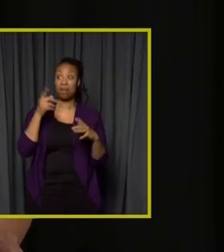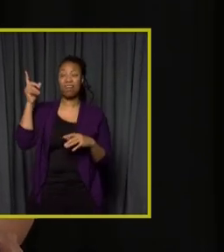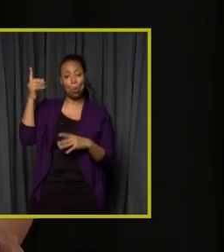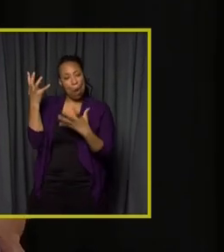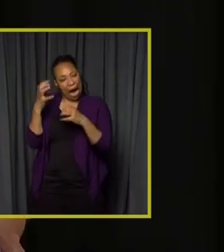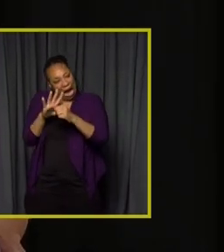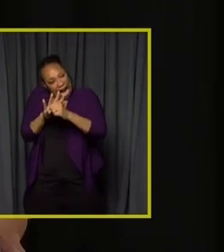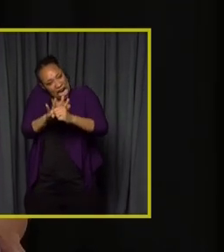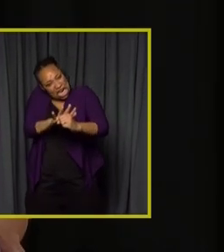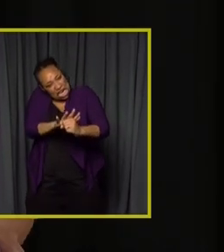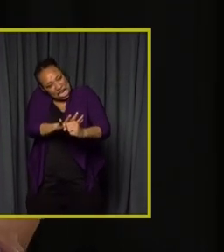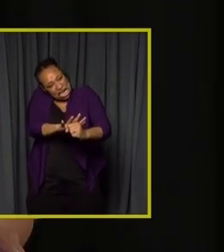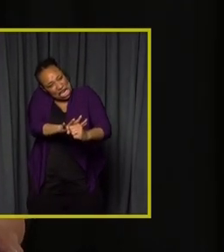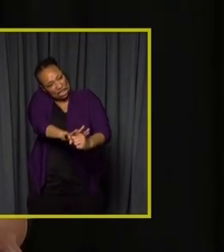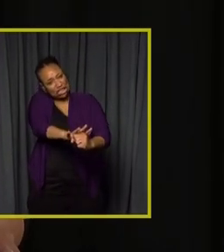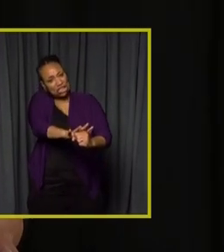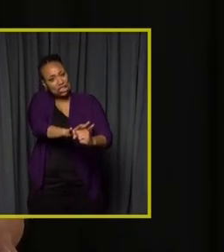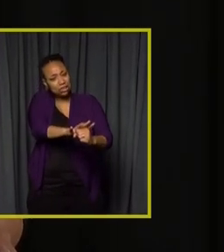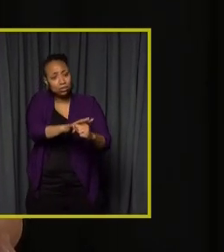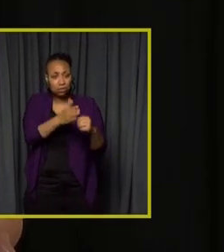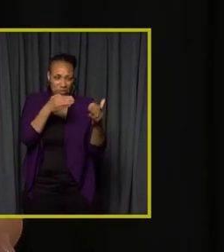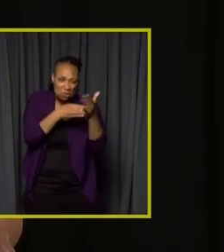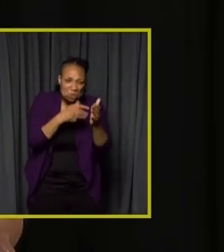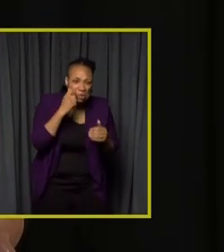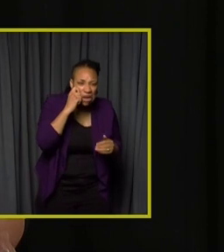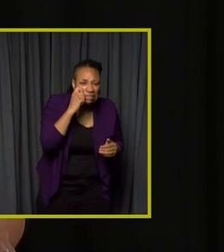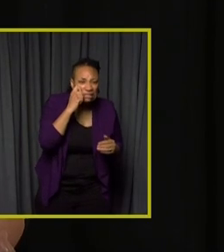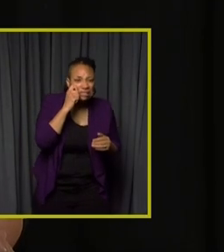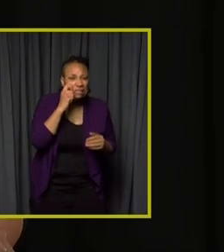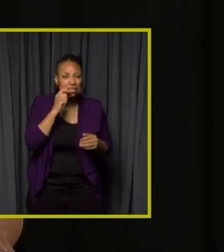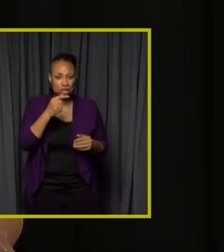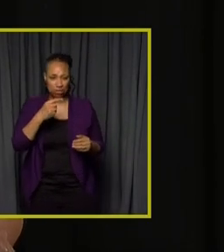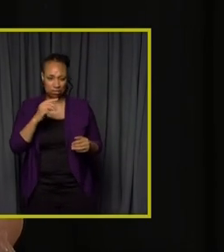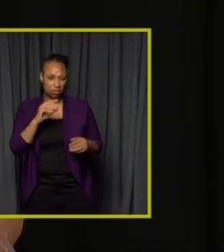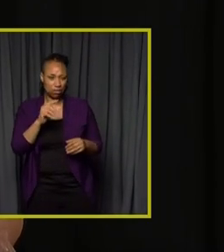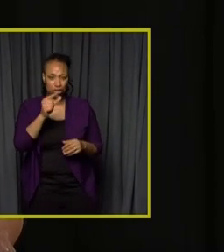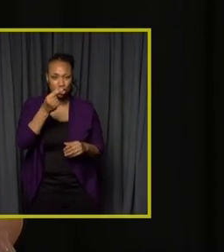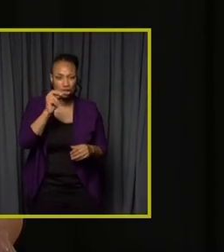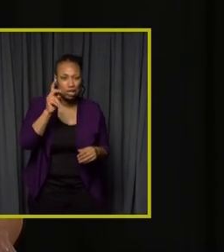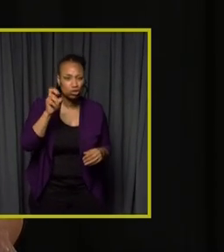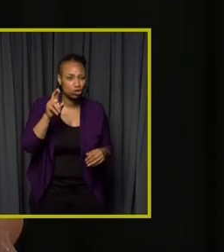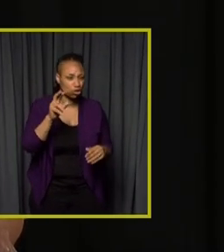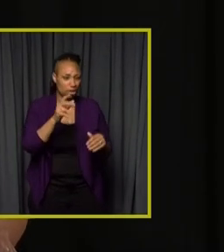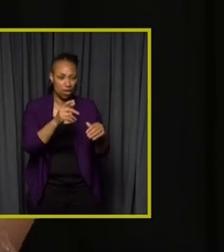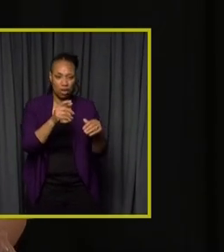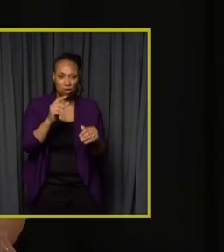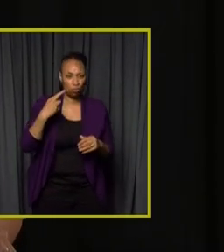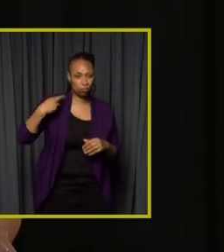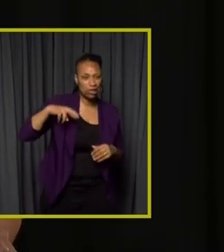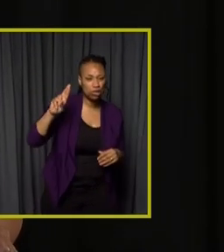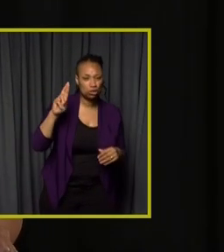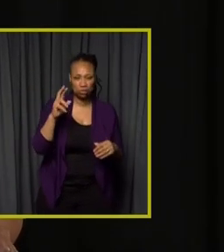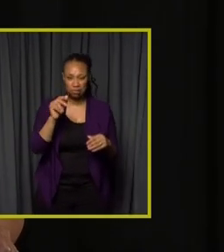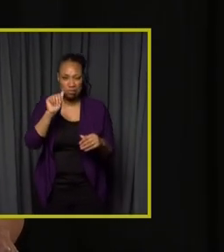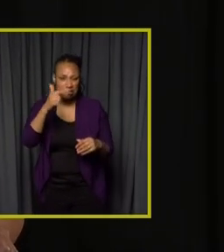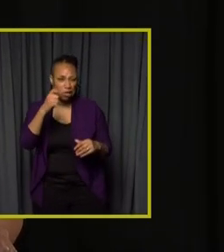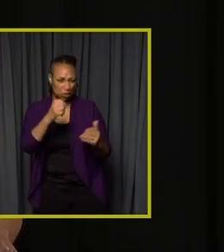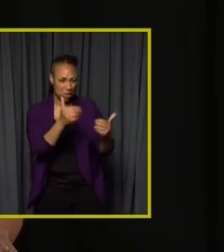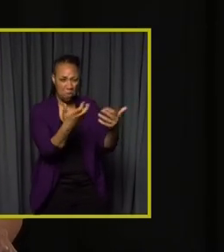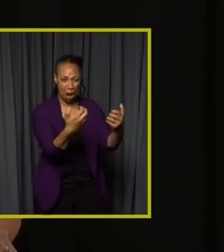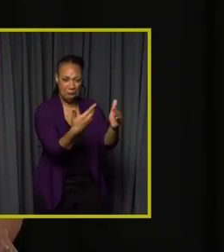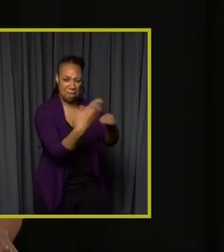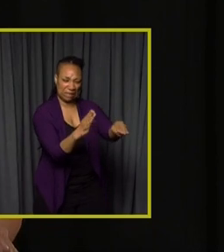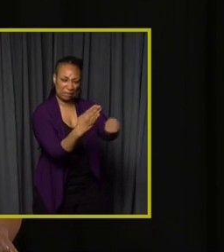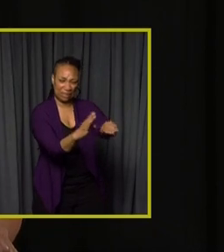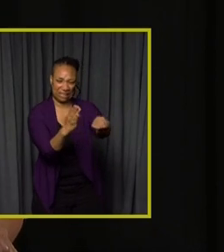region, by race, gender, immigration status, political party. But today,